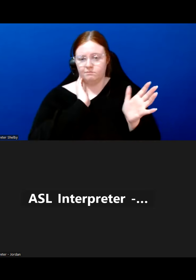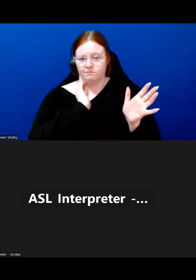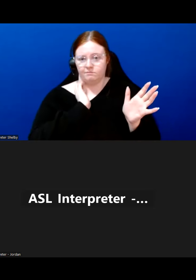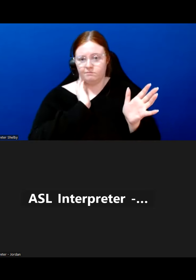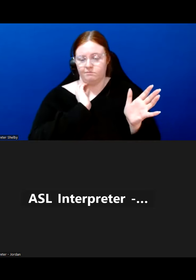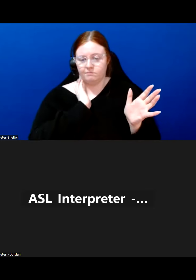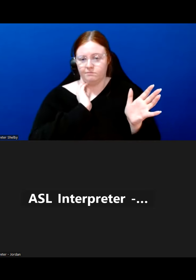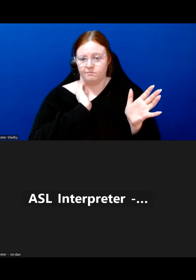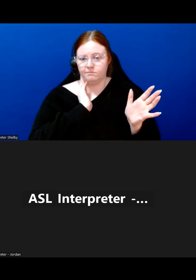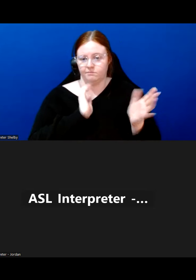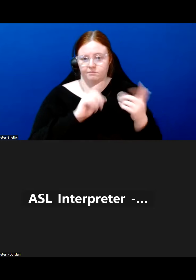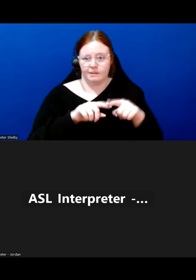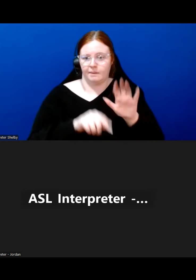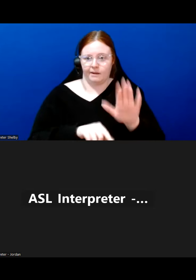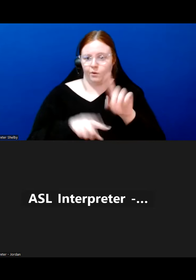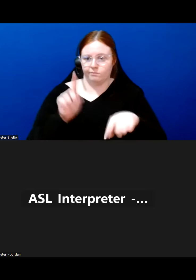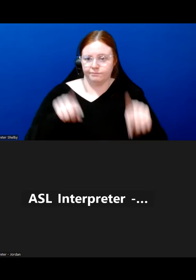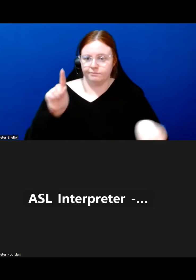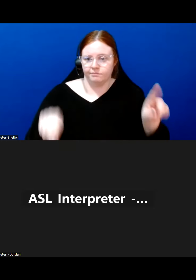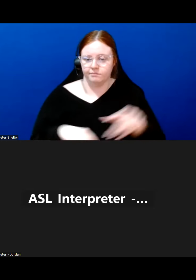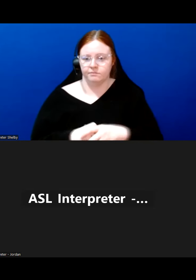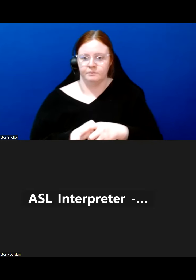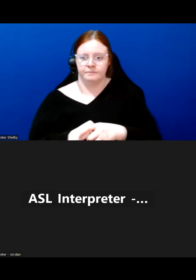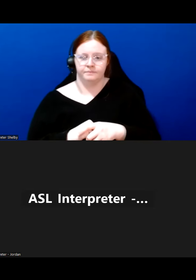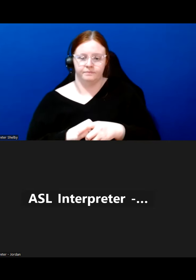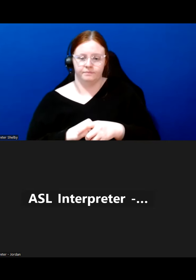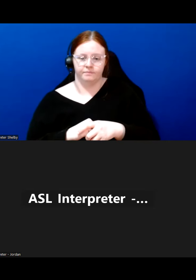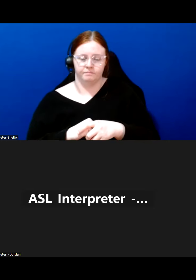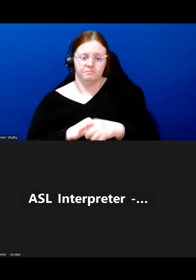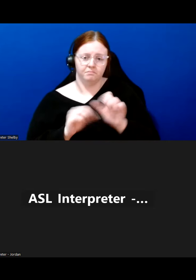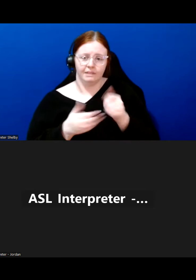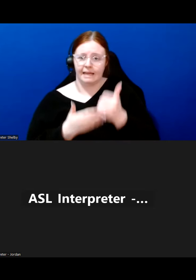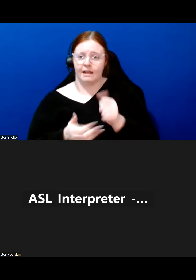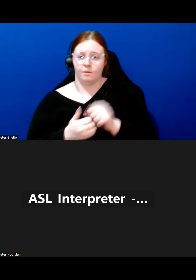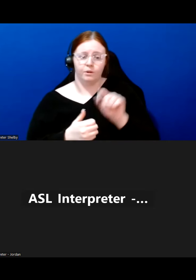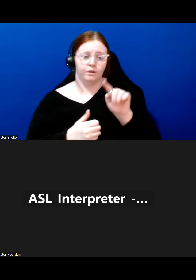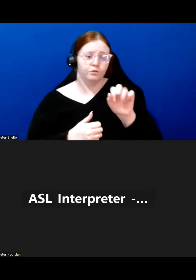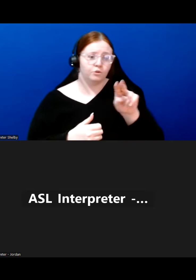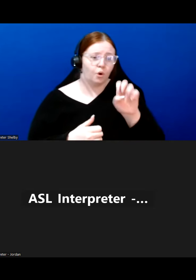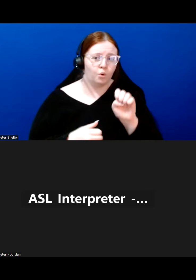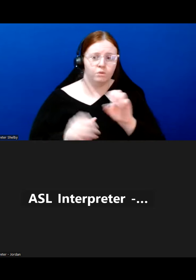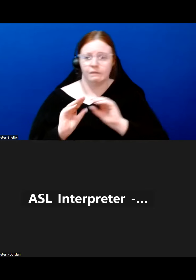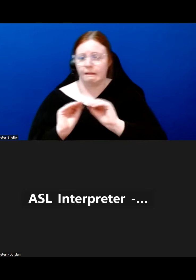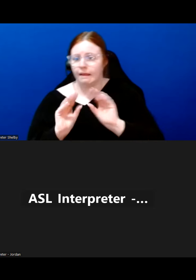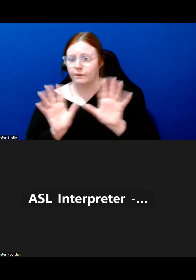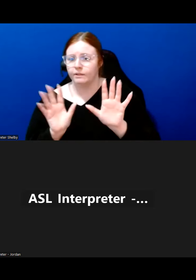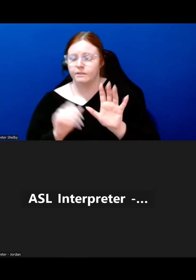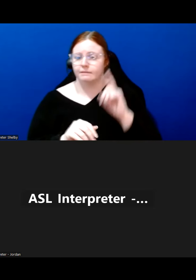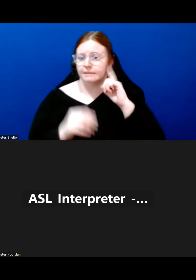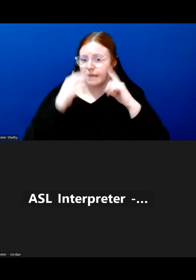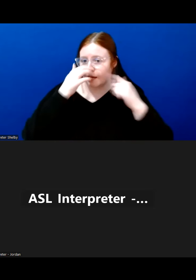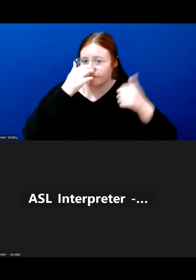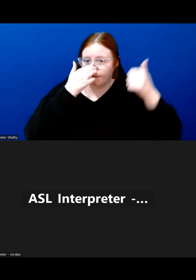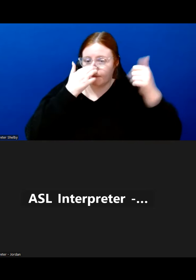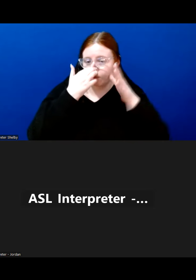hearing spectrum, essentially. And it can, of course, help with the tone, the clarity of things. It will take up the volume of things around